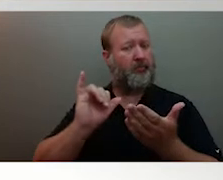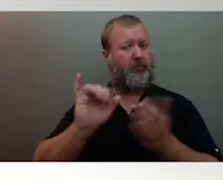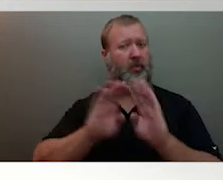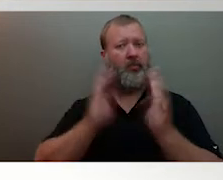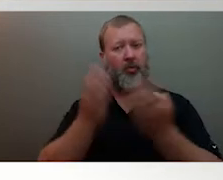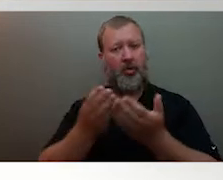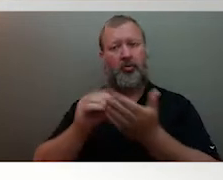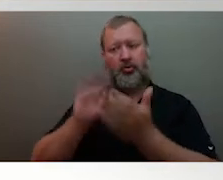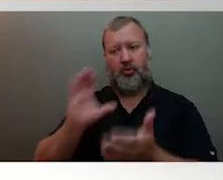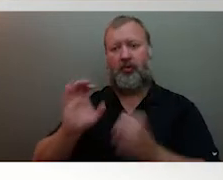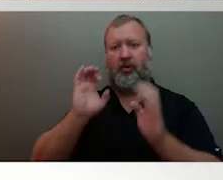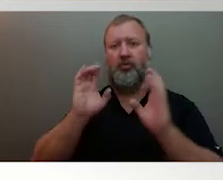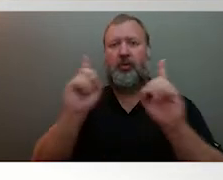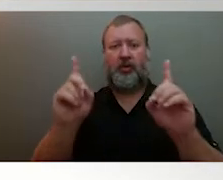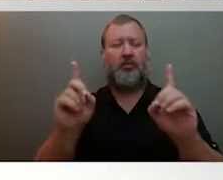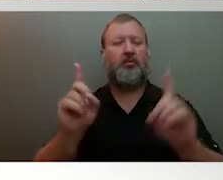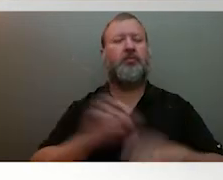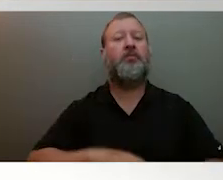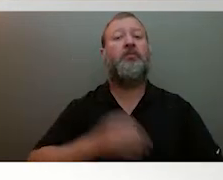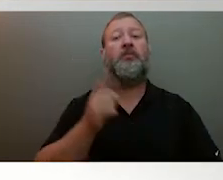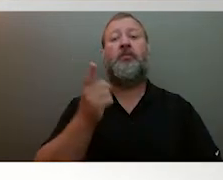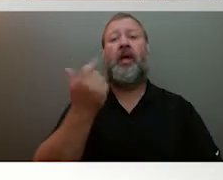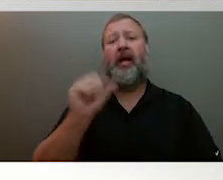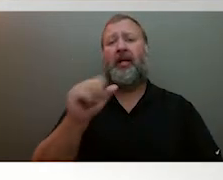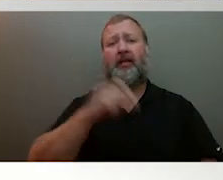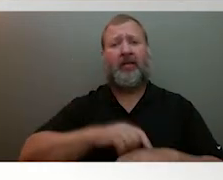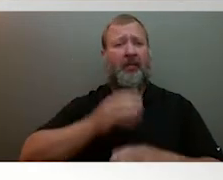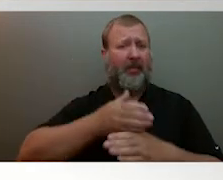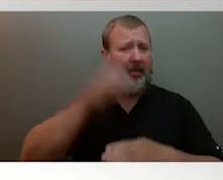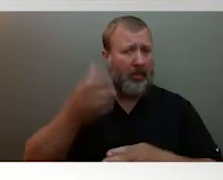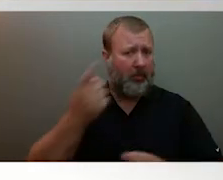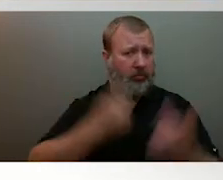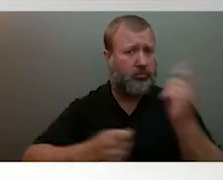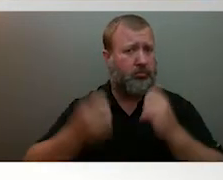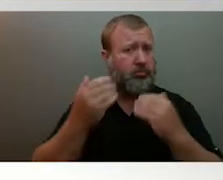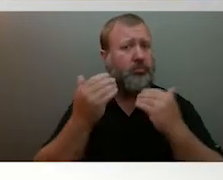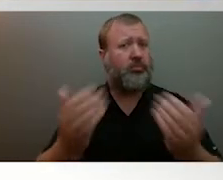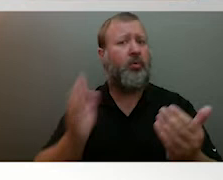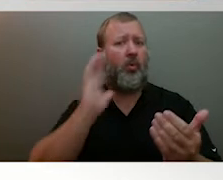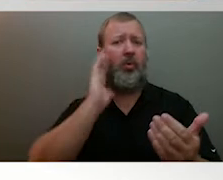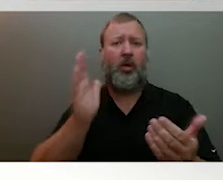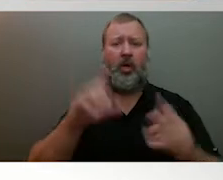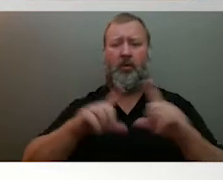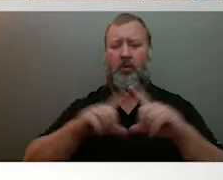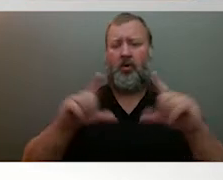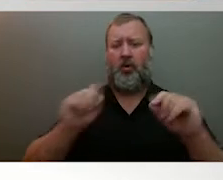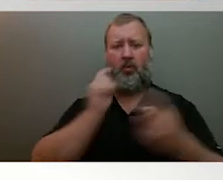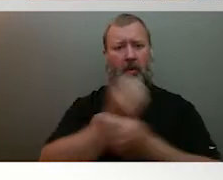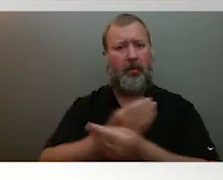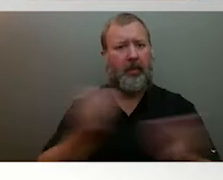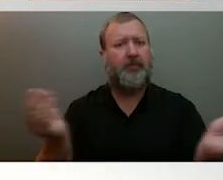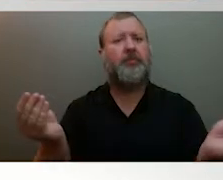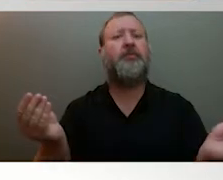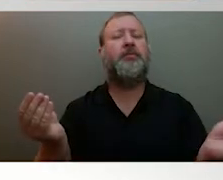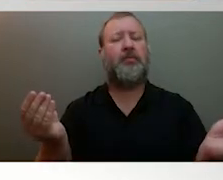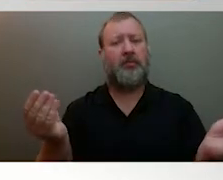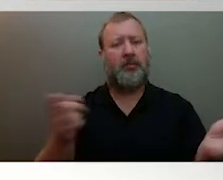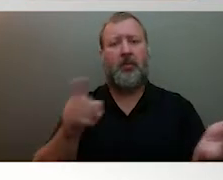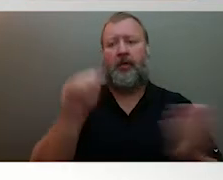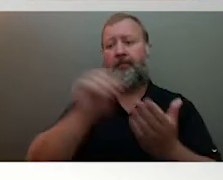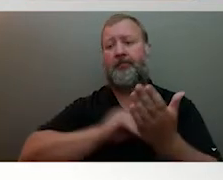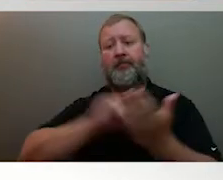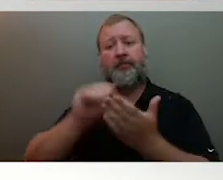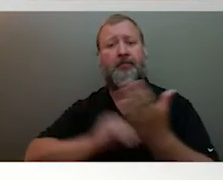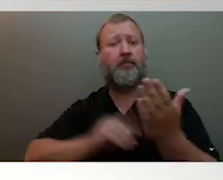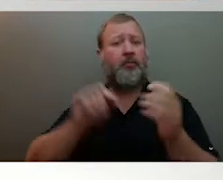Exceptional Student Education. And if you have any questions at the end of the presentation, we'll have cards that we can pass out. You can fill them out